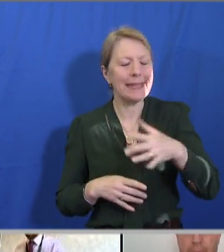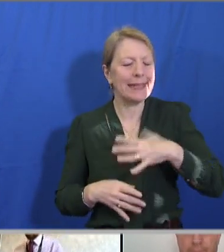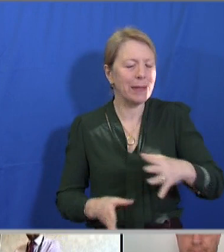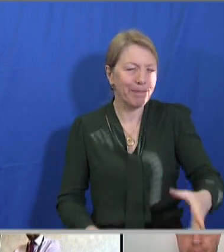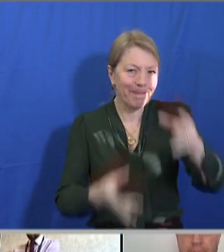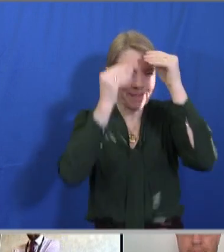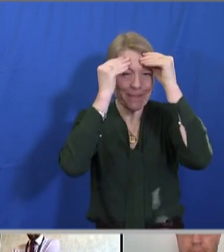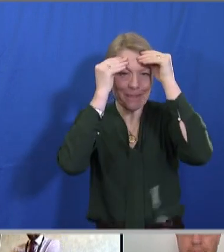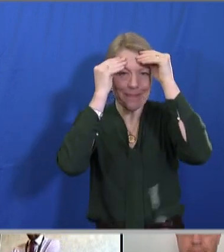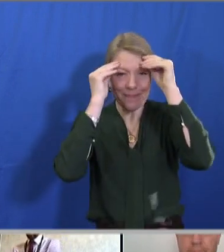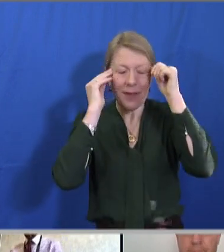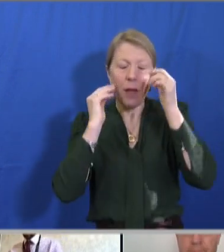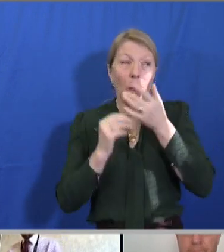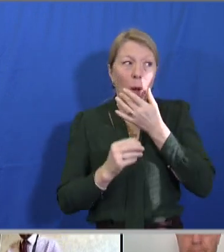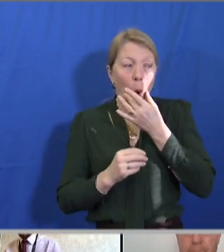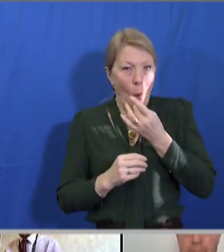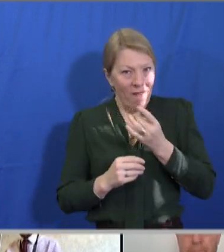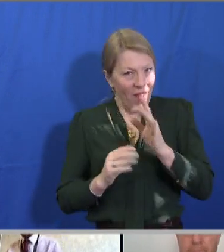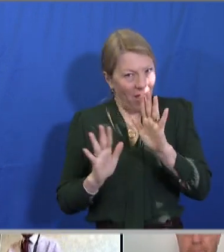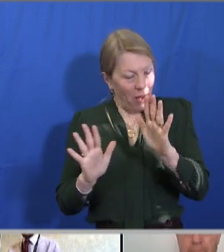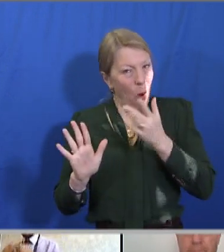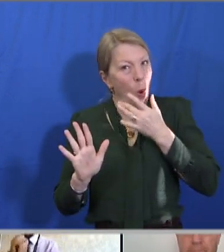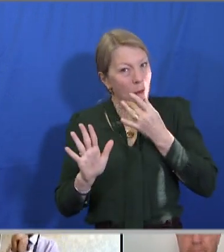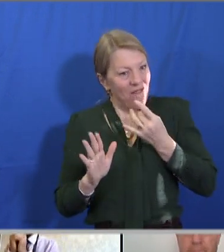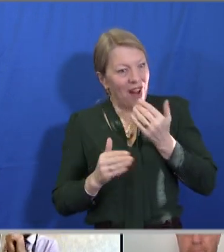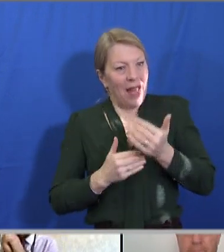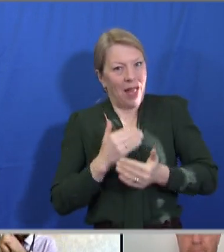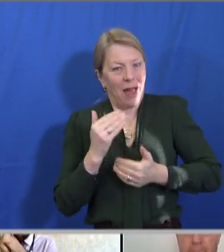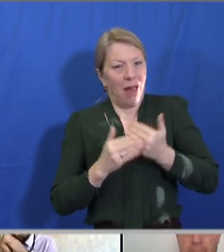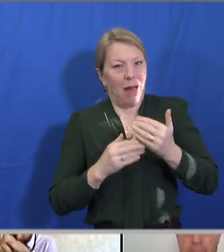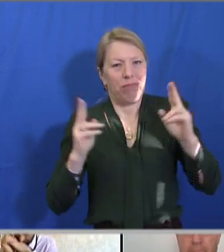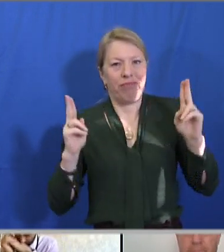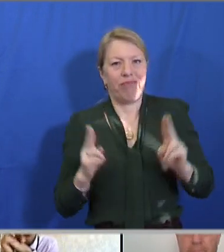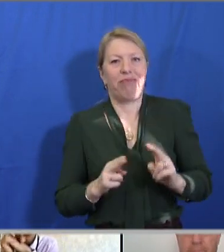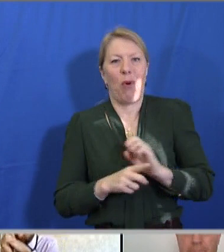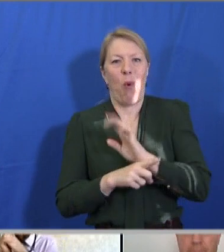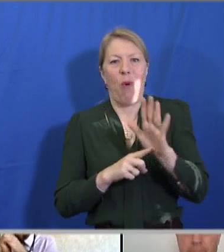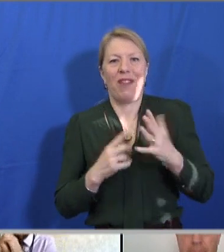as well, because I do hope that we're fully progressing out of this